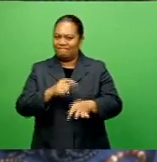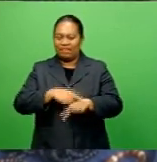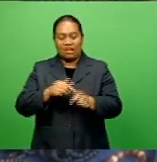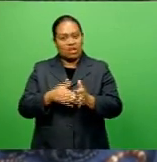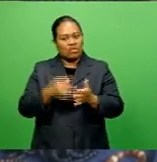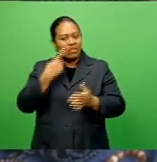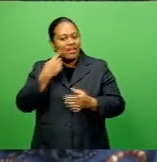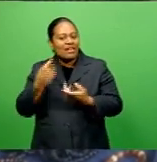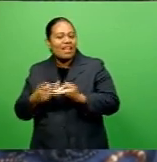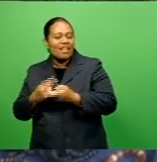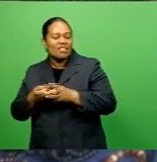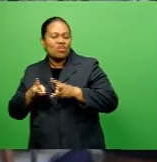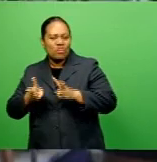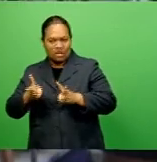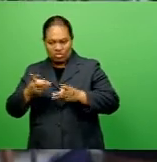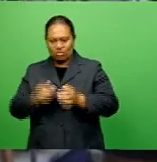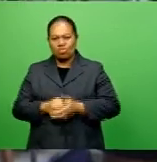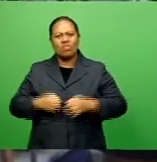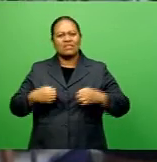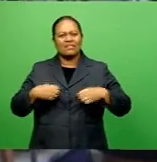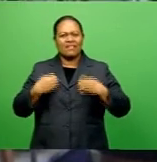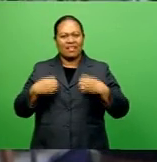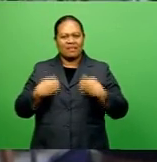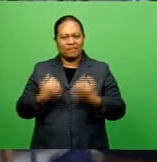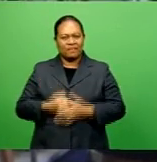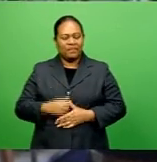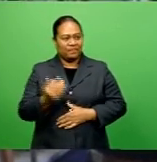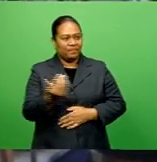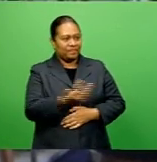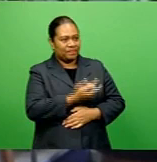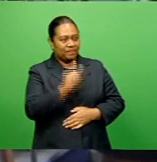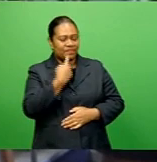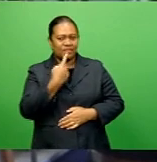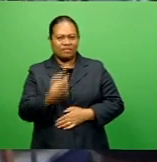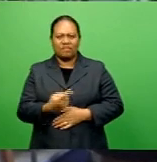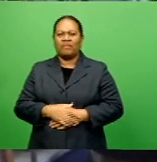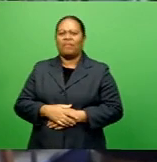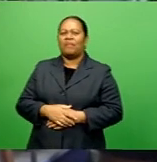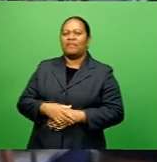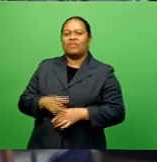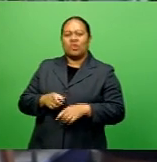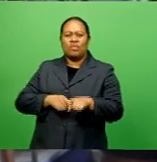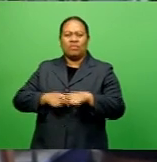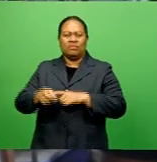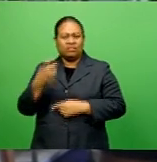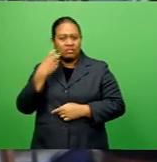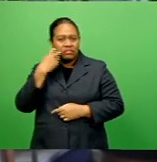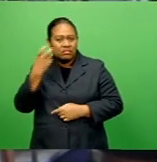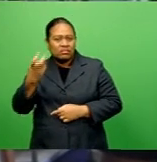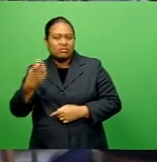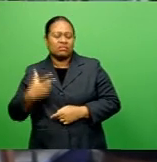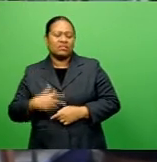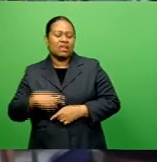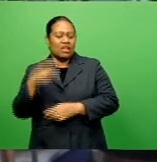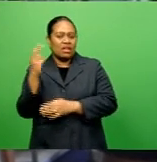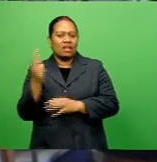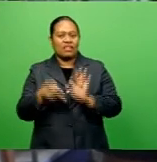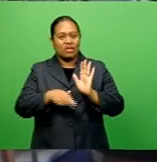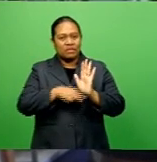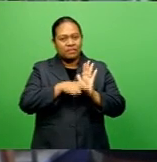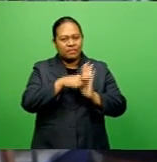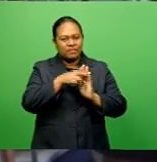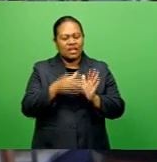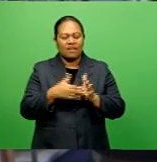of surviving. Before the pandemic, this handicraft center would be buzzing with tourists as resorts would arrange